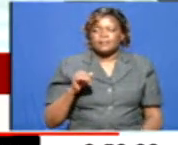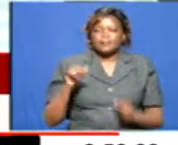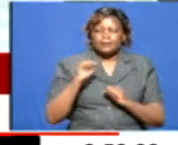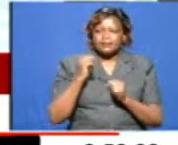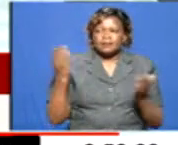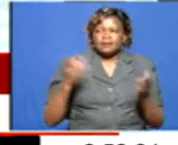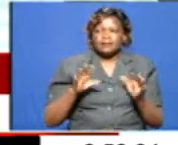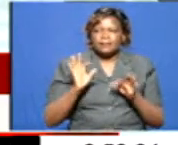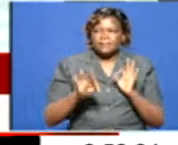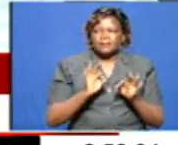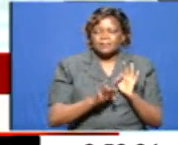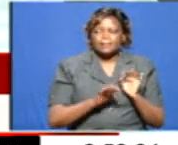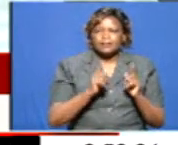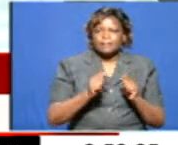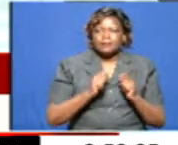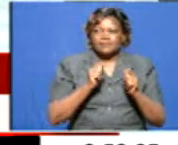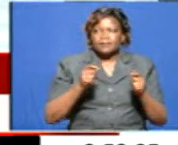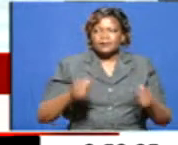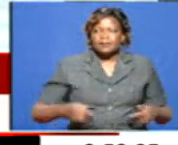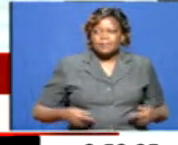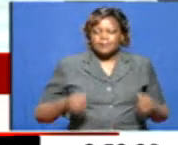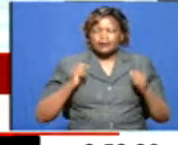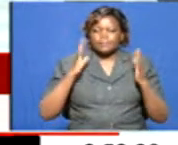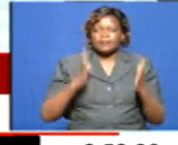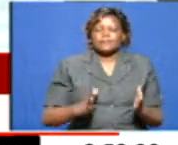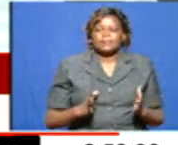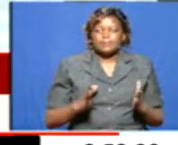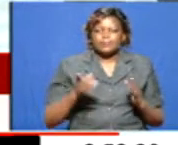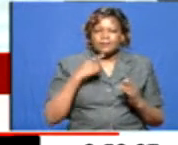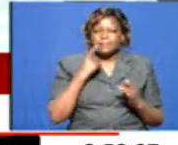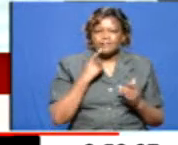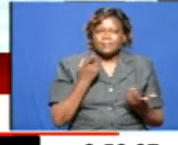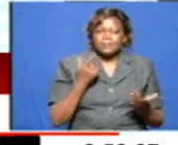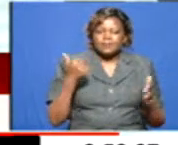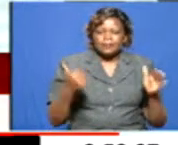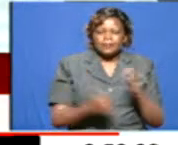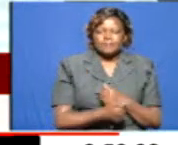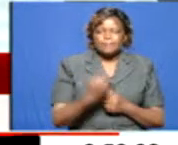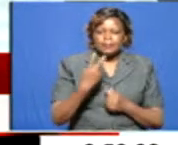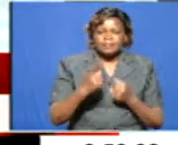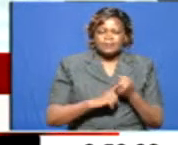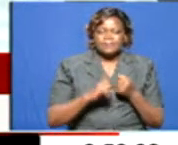picked talented young drivers who are under 26